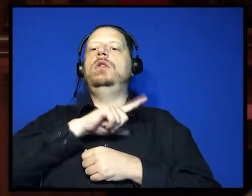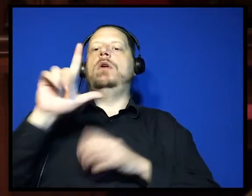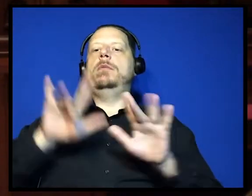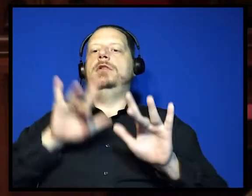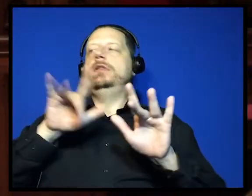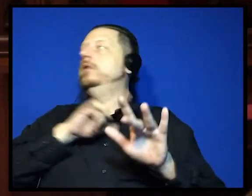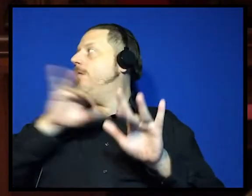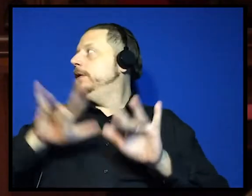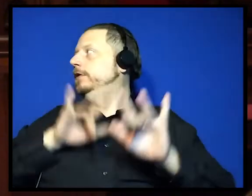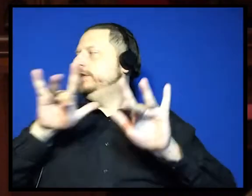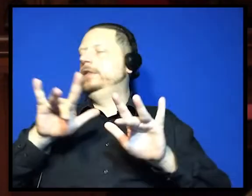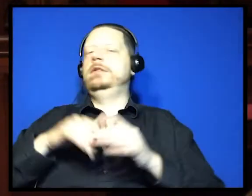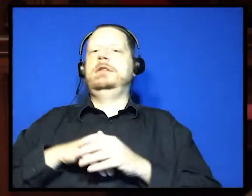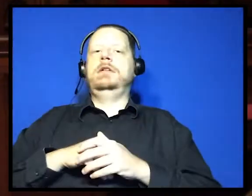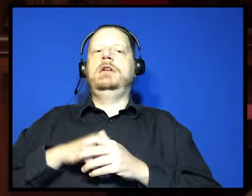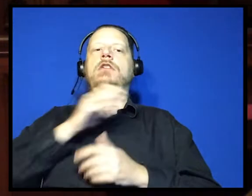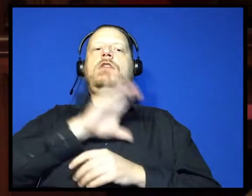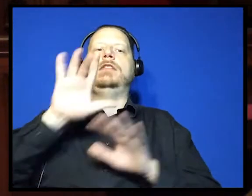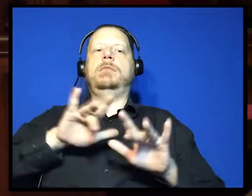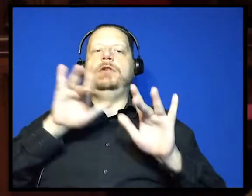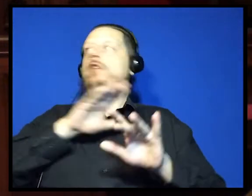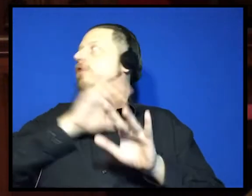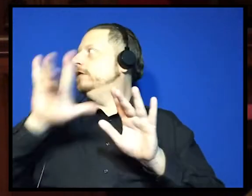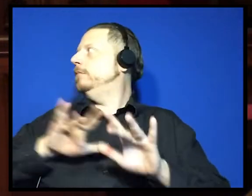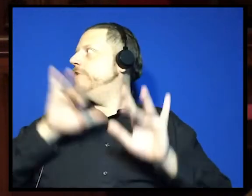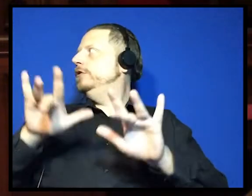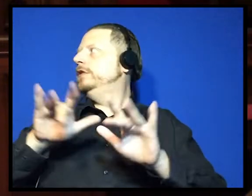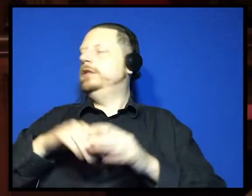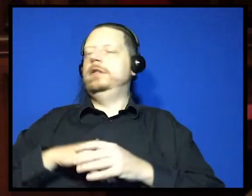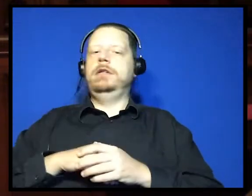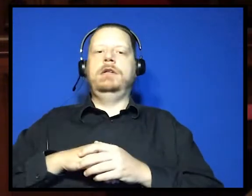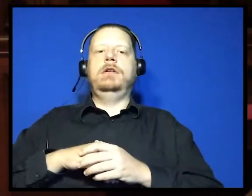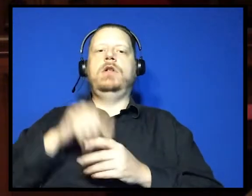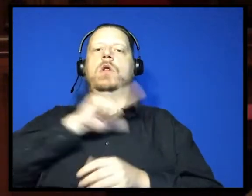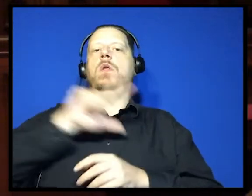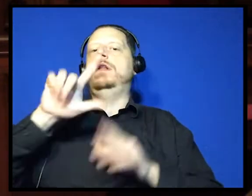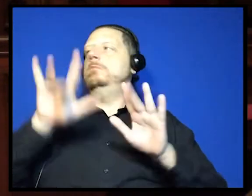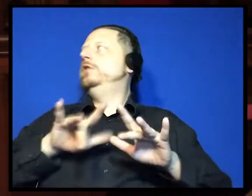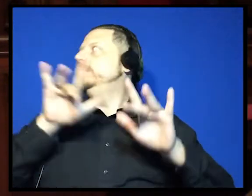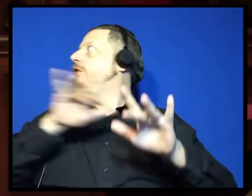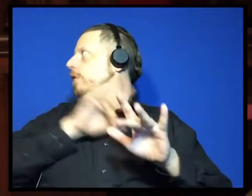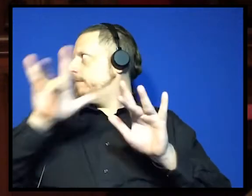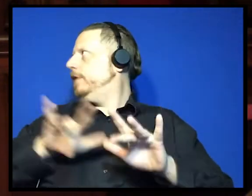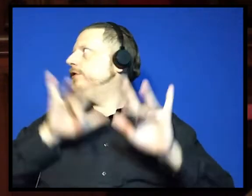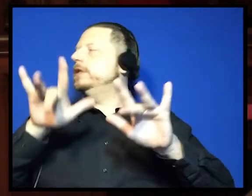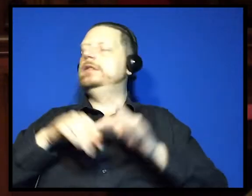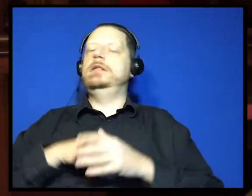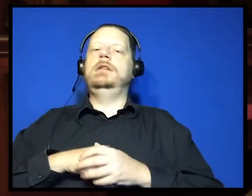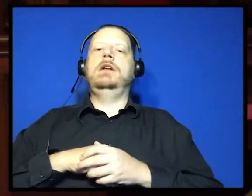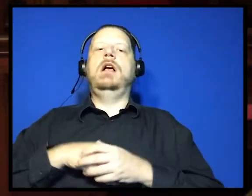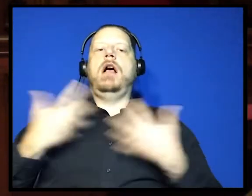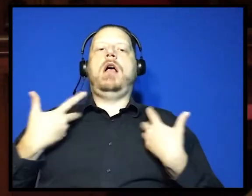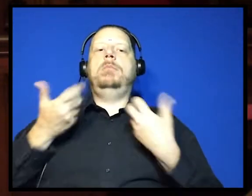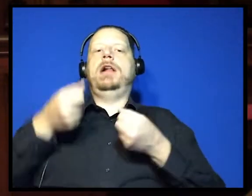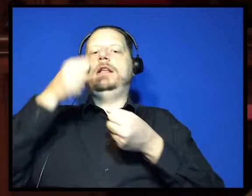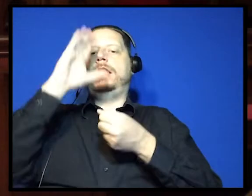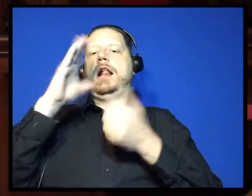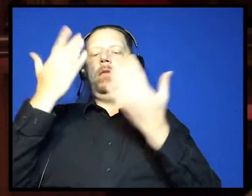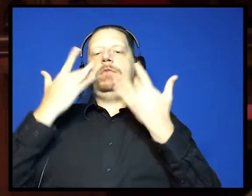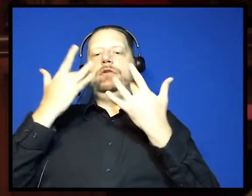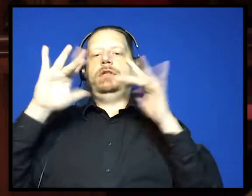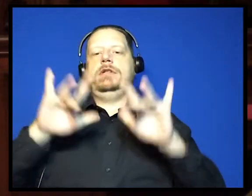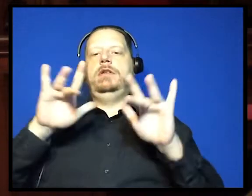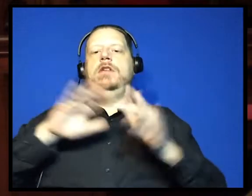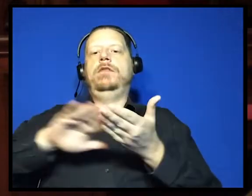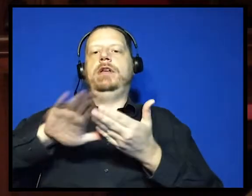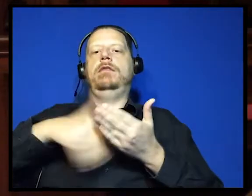Lord, have mercy. Lord, have mercy. Christ, have mercy. Christ, have mercy. Lord, have mercy. Lord, have mercy. May Almighty God have mercy on